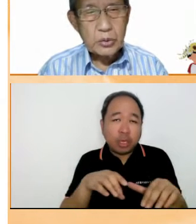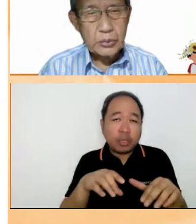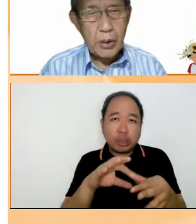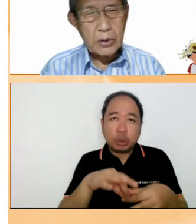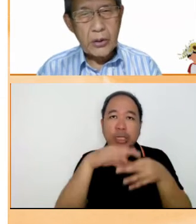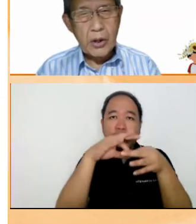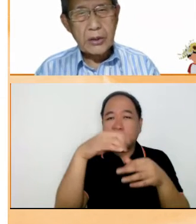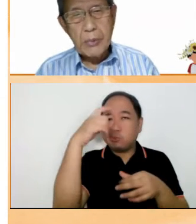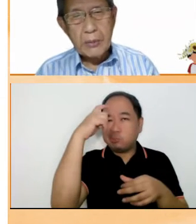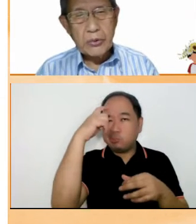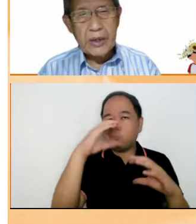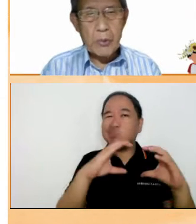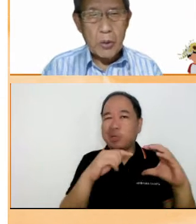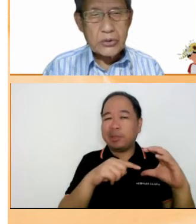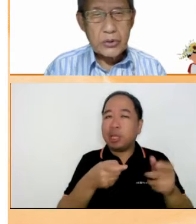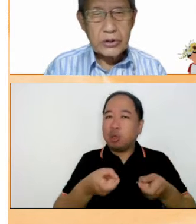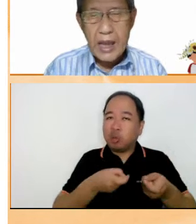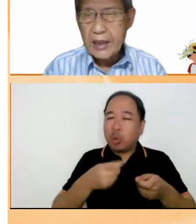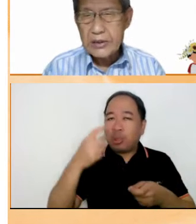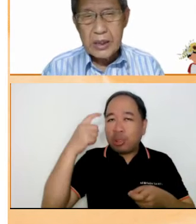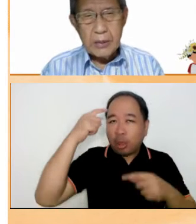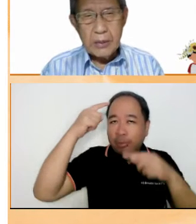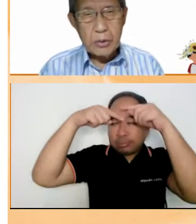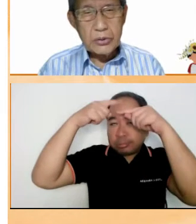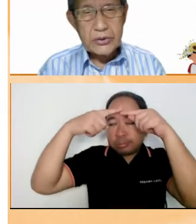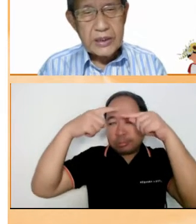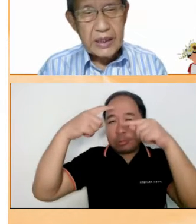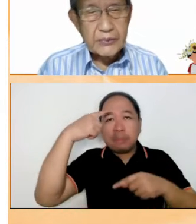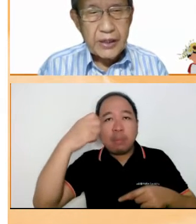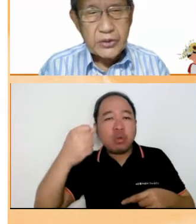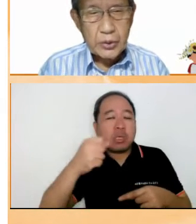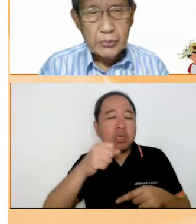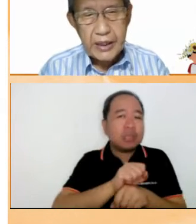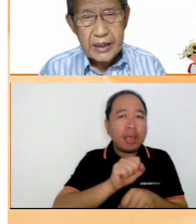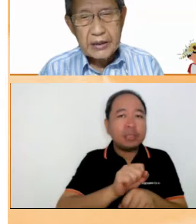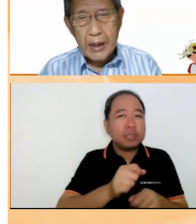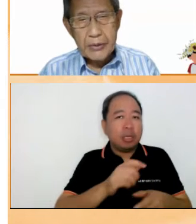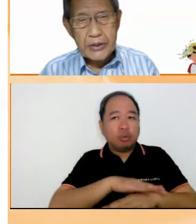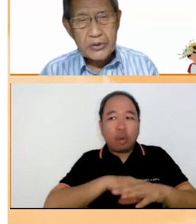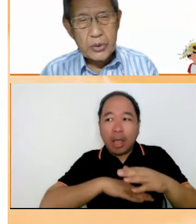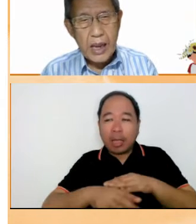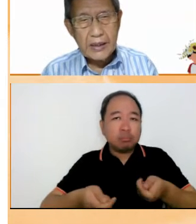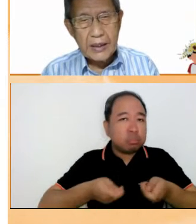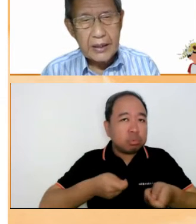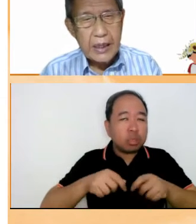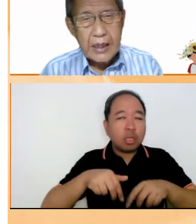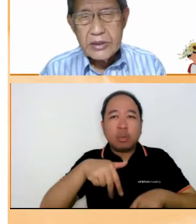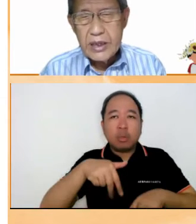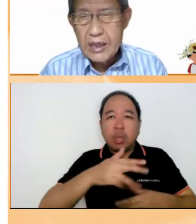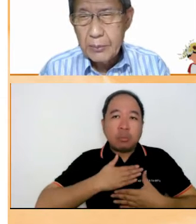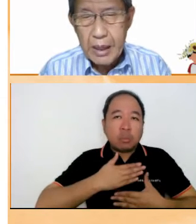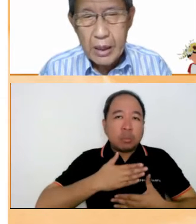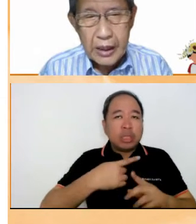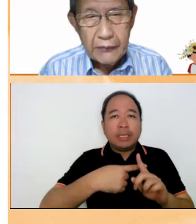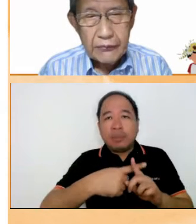brain controls thought, memory, emotion, touch, motor skills, vision, breathing, temperature, hunger,